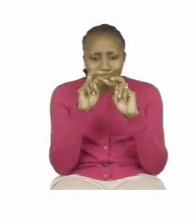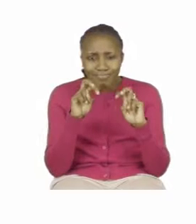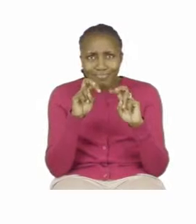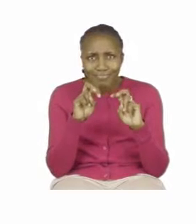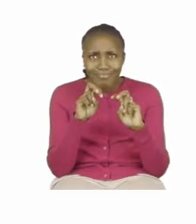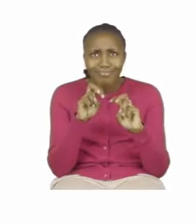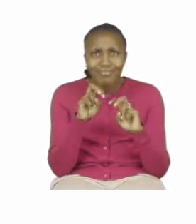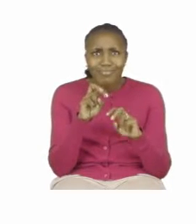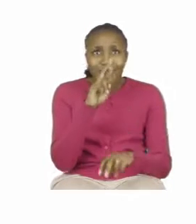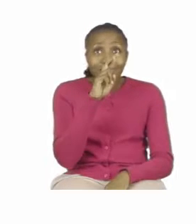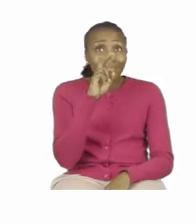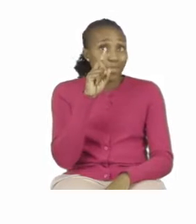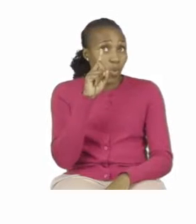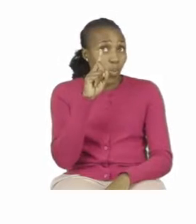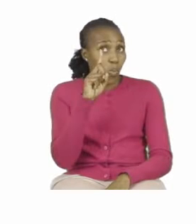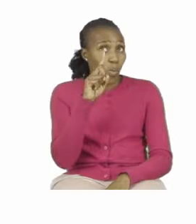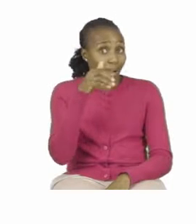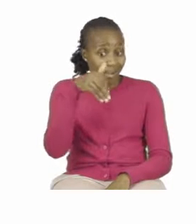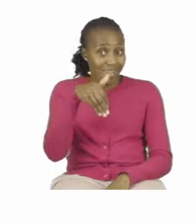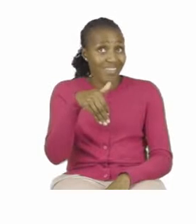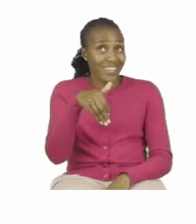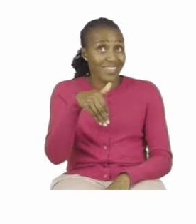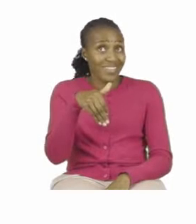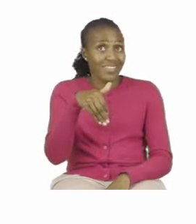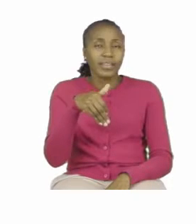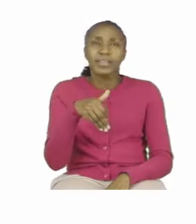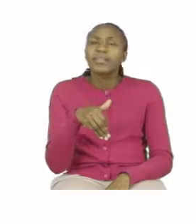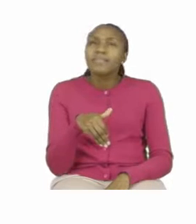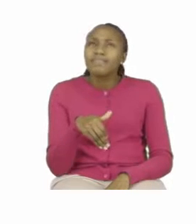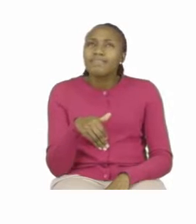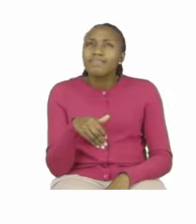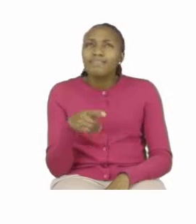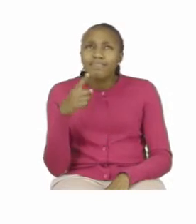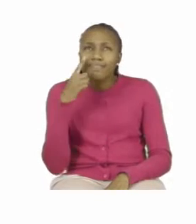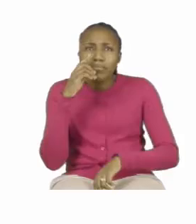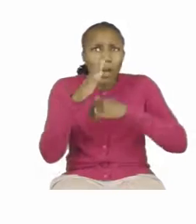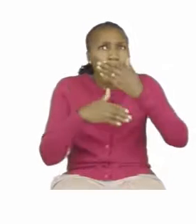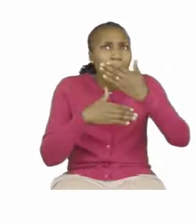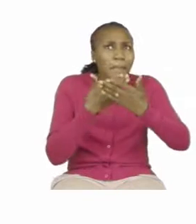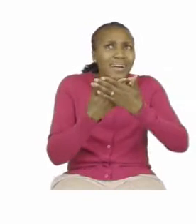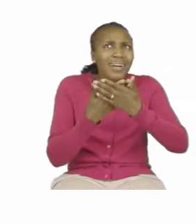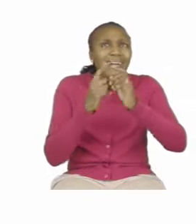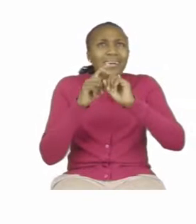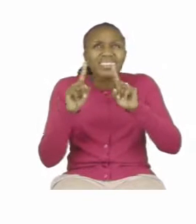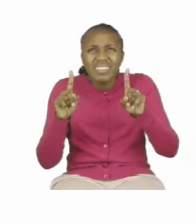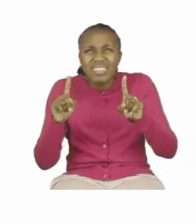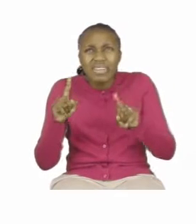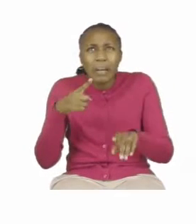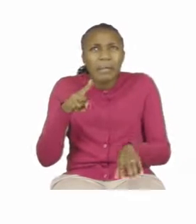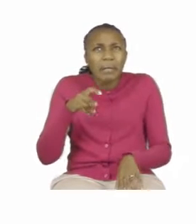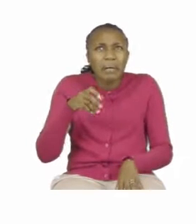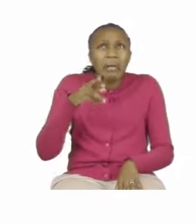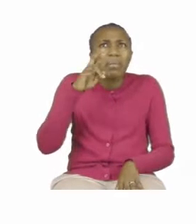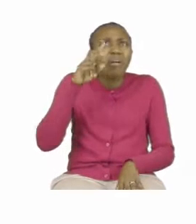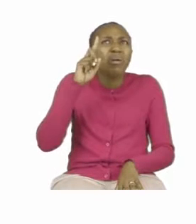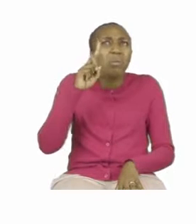$1 Namibian coin. Each of them have different pictures, but how do we know that this is the